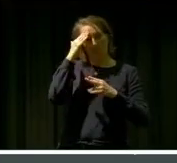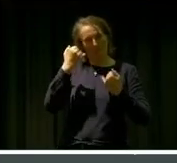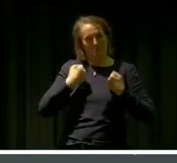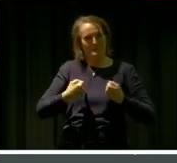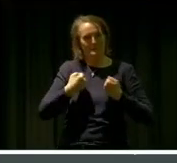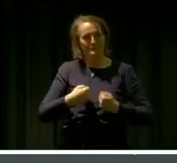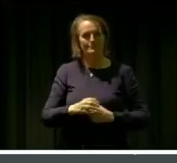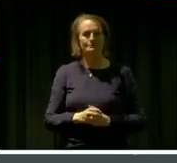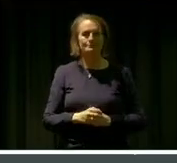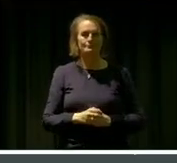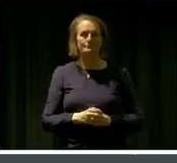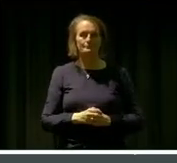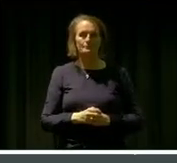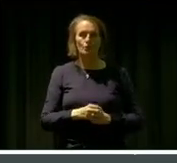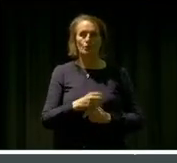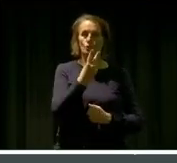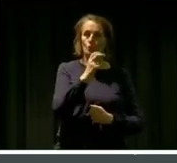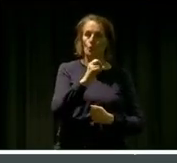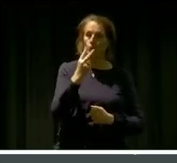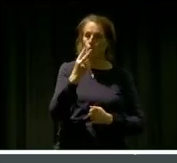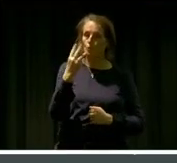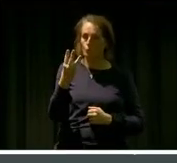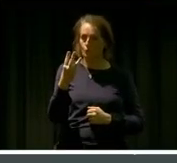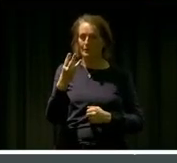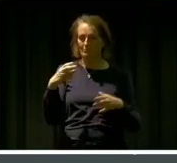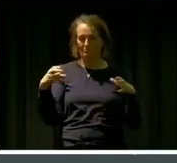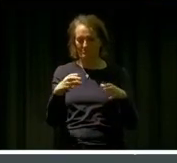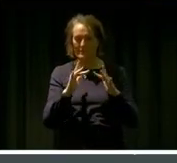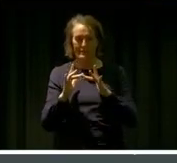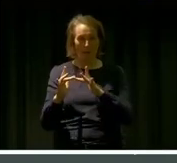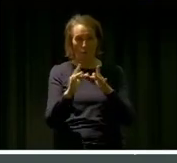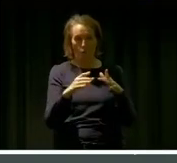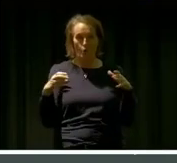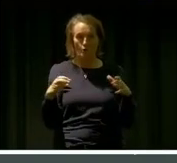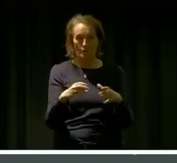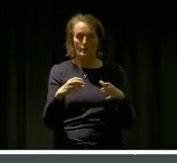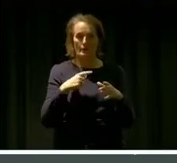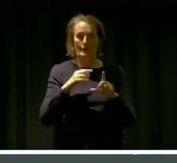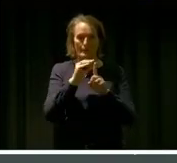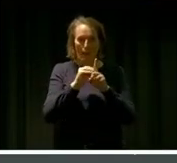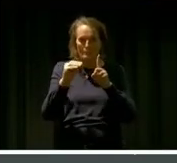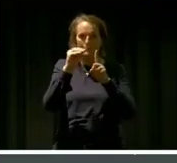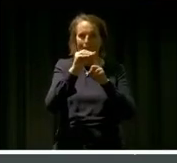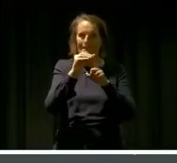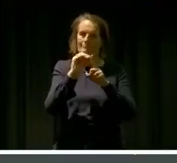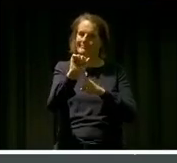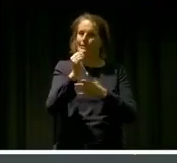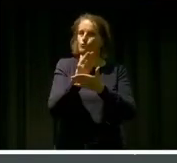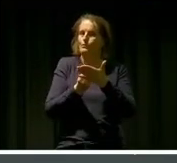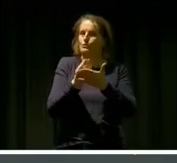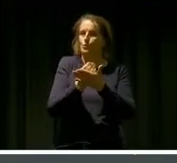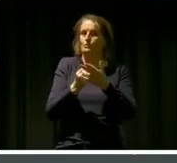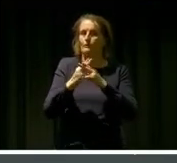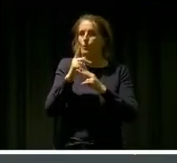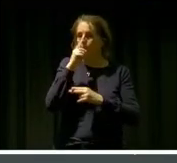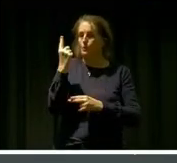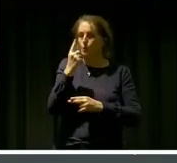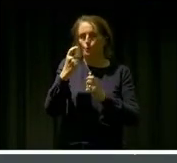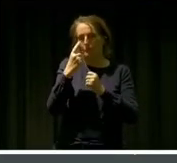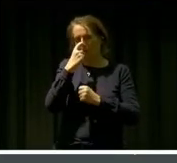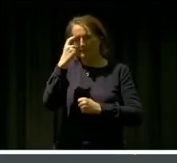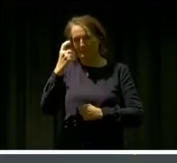2023, Mind Gardens Neuroscience Network updated their early intervention resource for people with severe mental illness to this